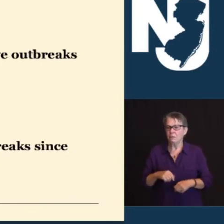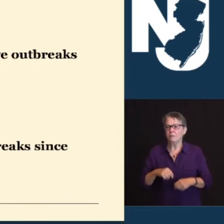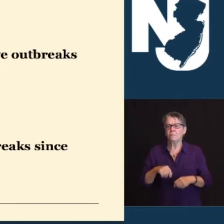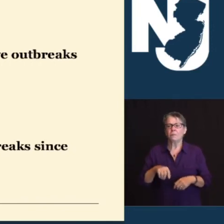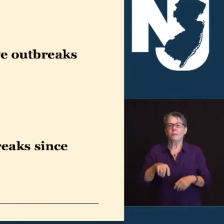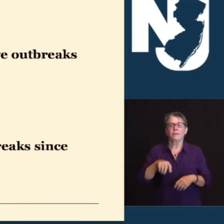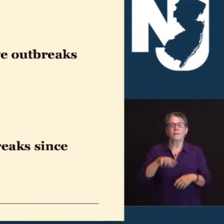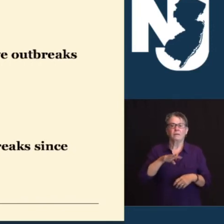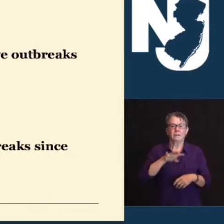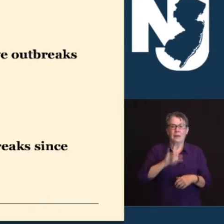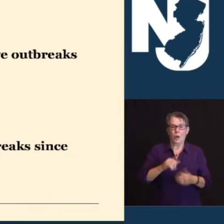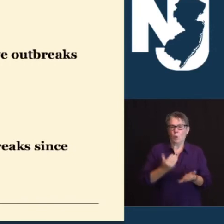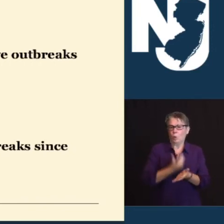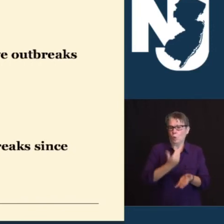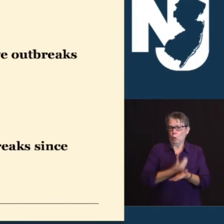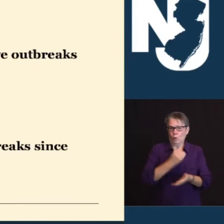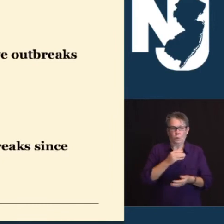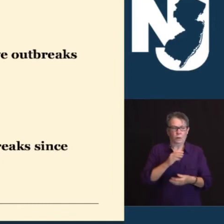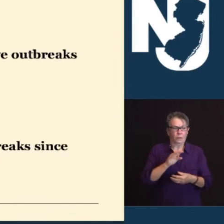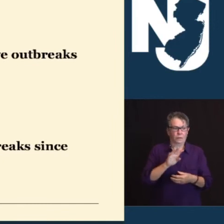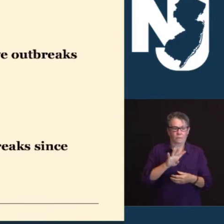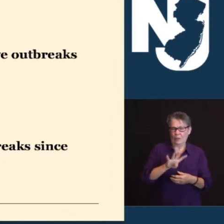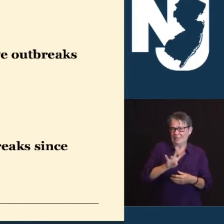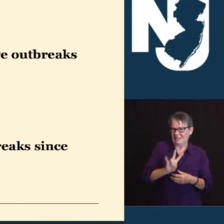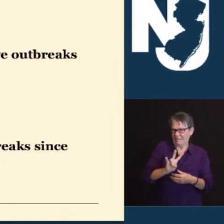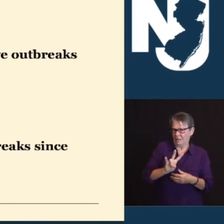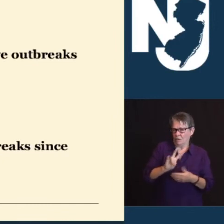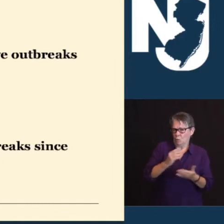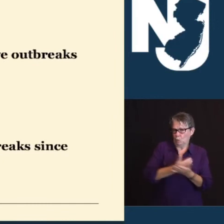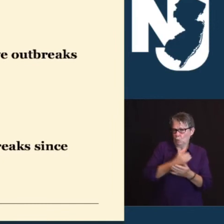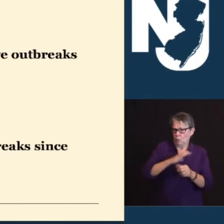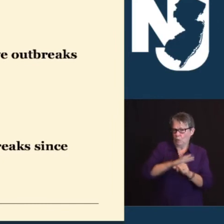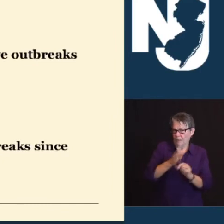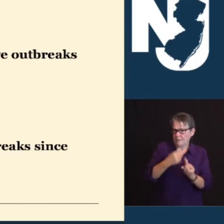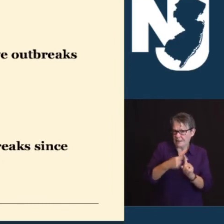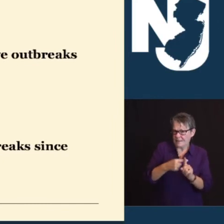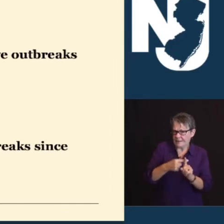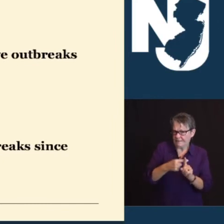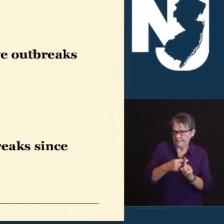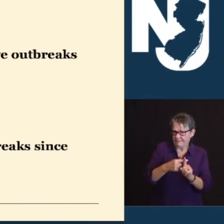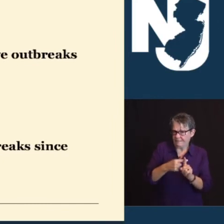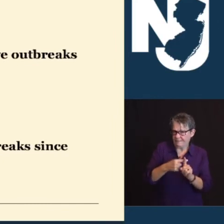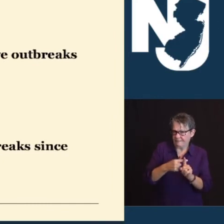of 239 cases of in-school transmission from 56